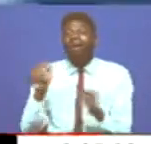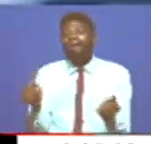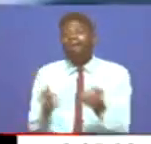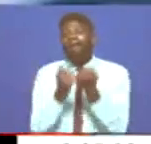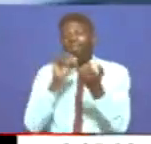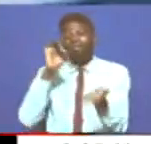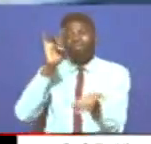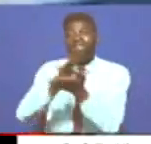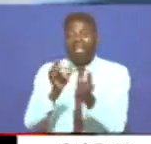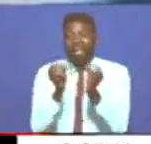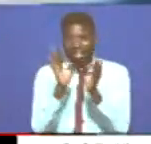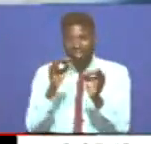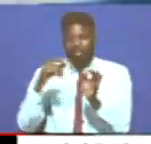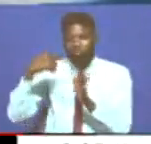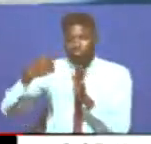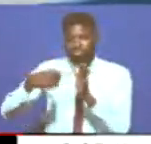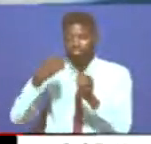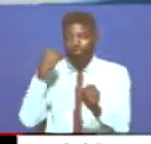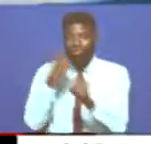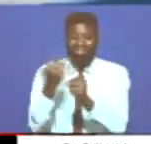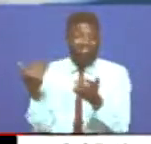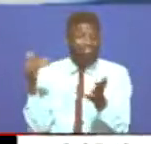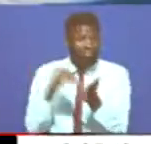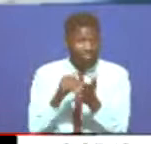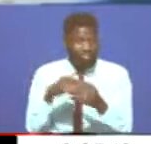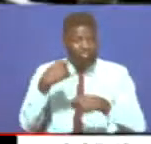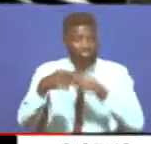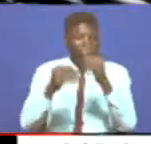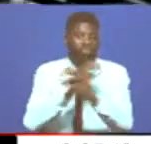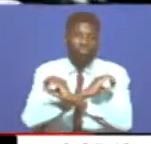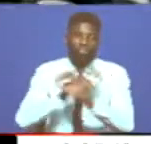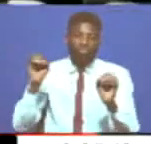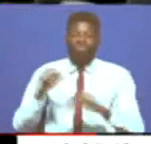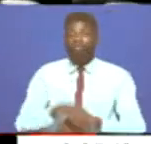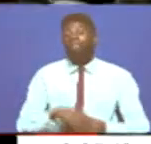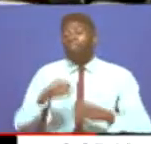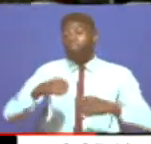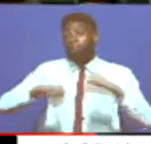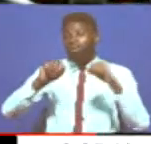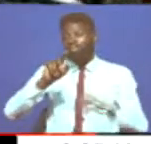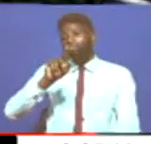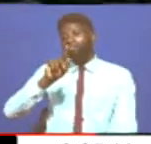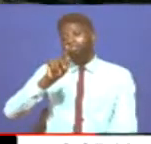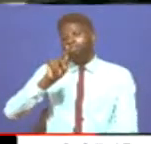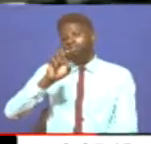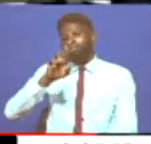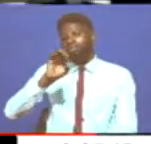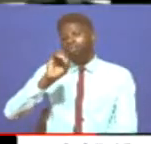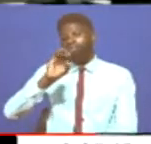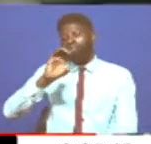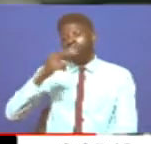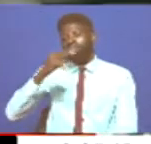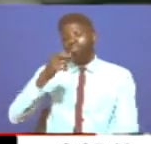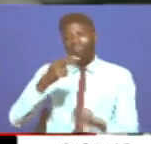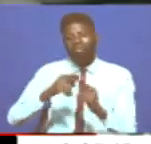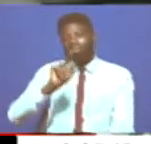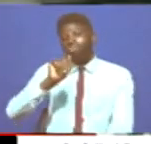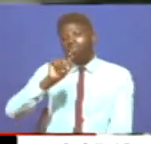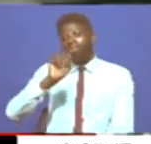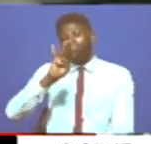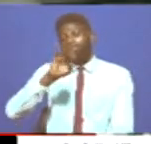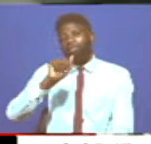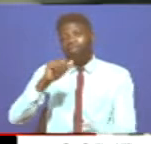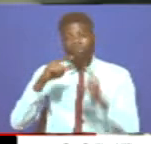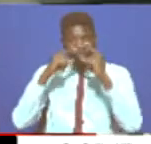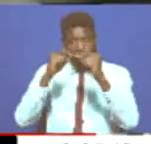reopened. Karoche Chief Executive Tabitha Karanja says liquor worth over 500 million shillings risk going down the